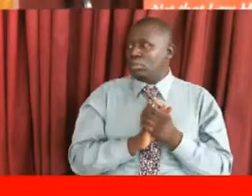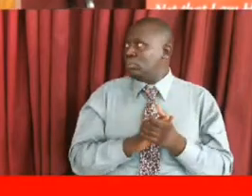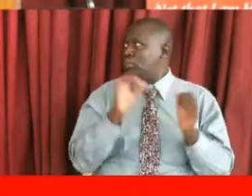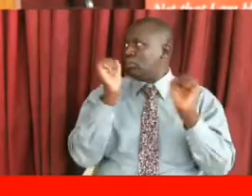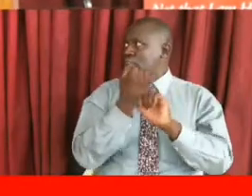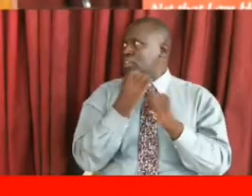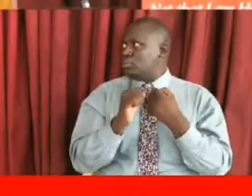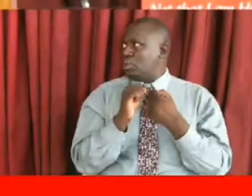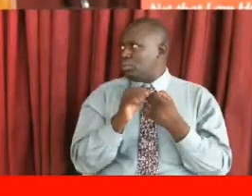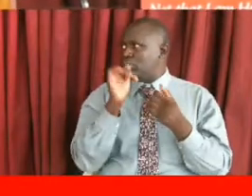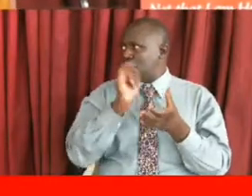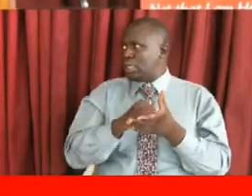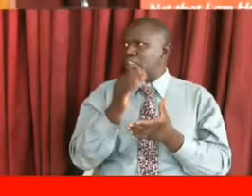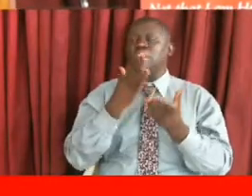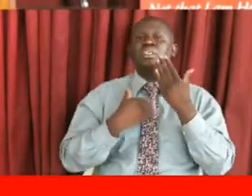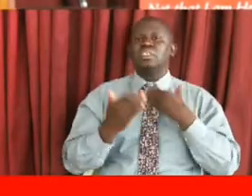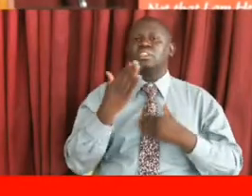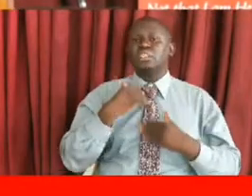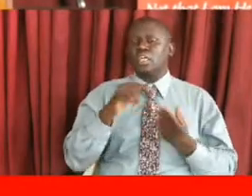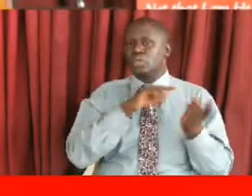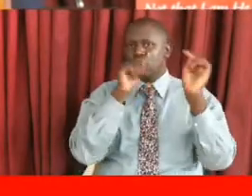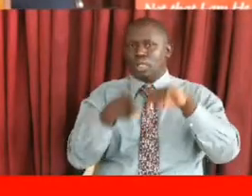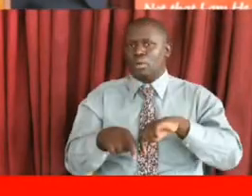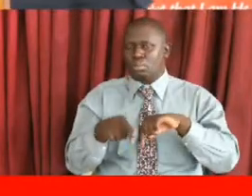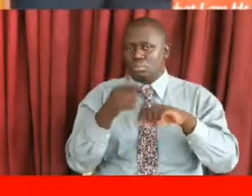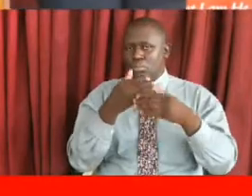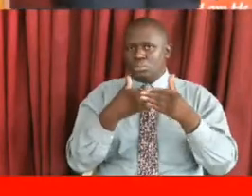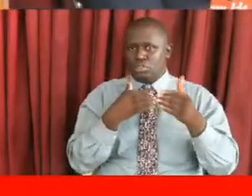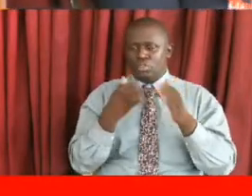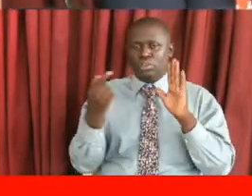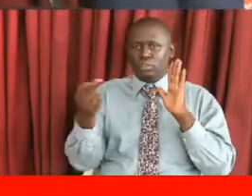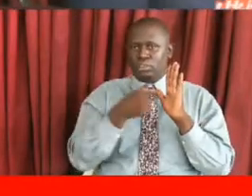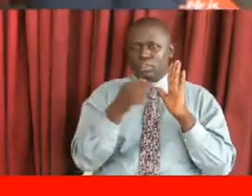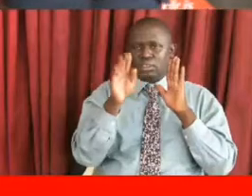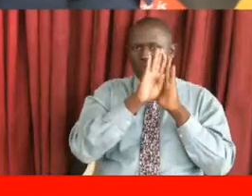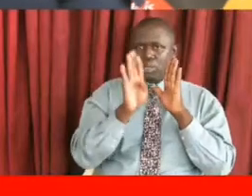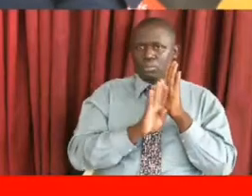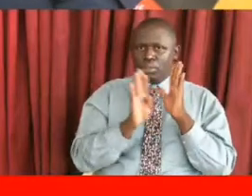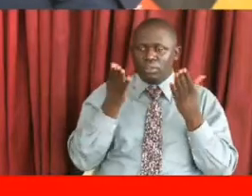for that desire to come here before this Bible is